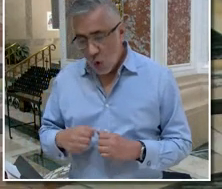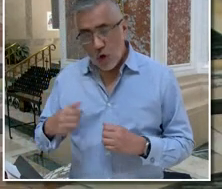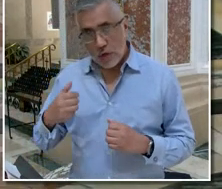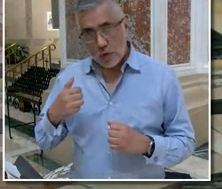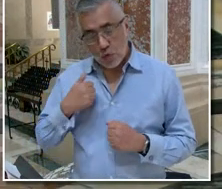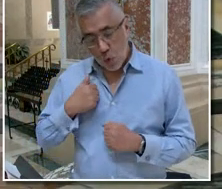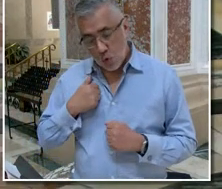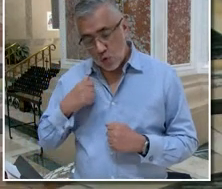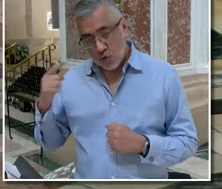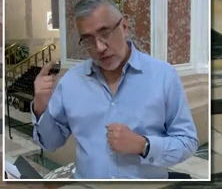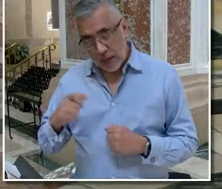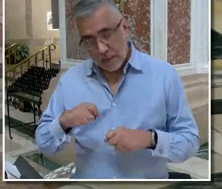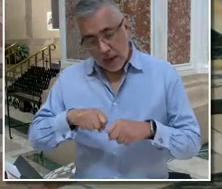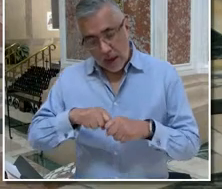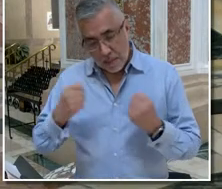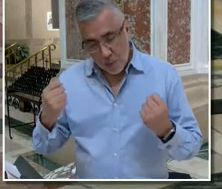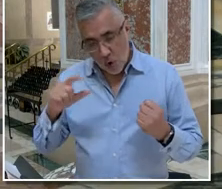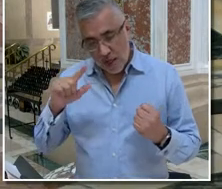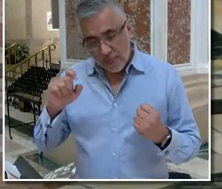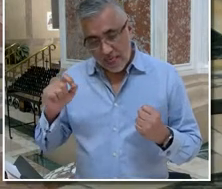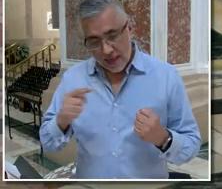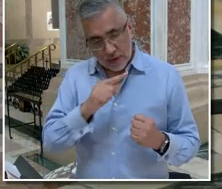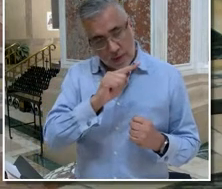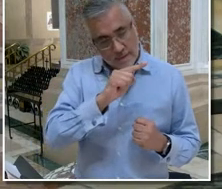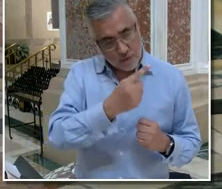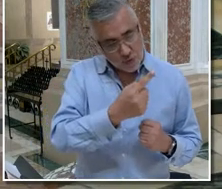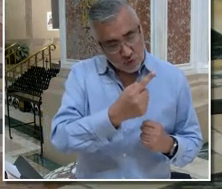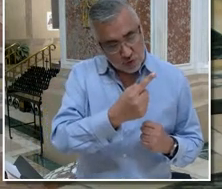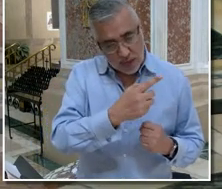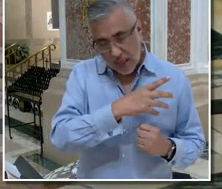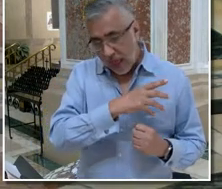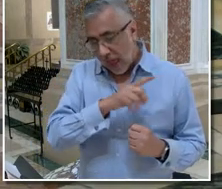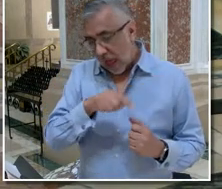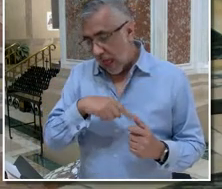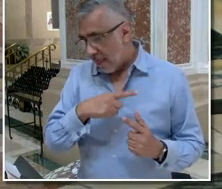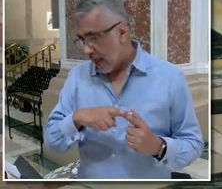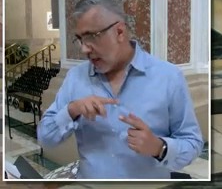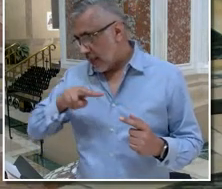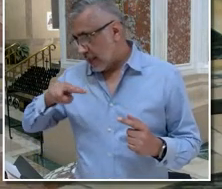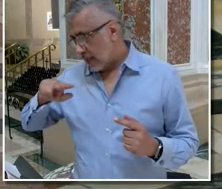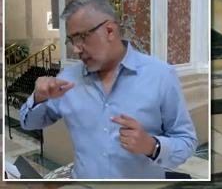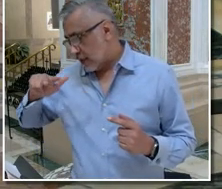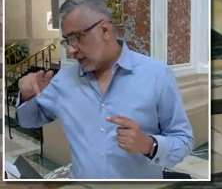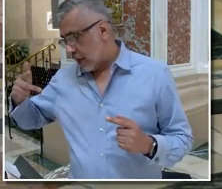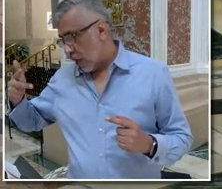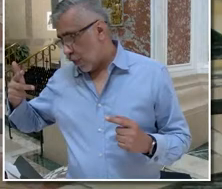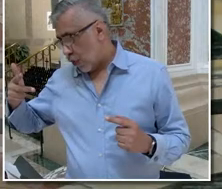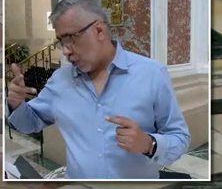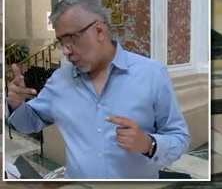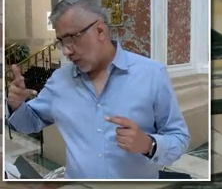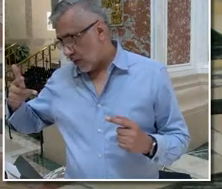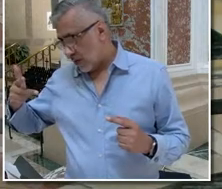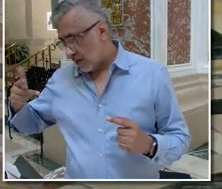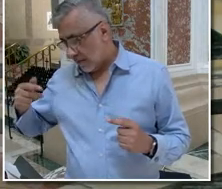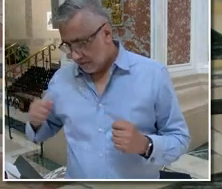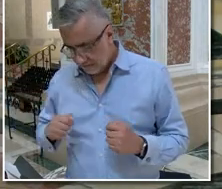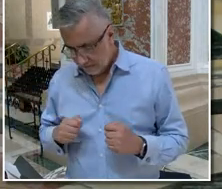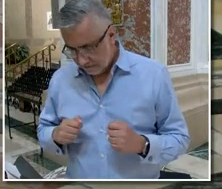came and broke the legs of the first and then of the other one who was crucified with